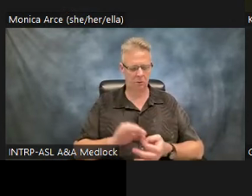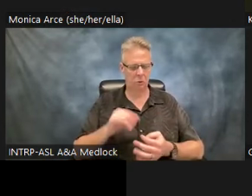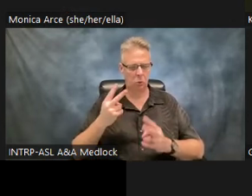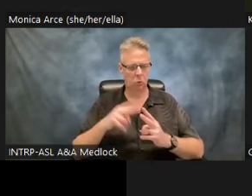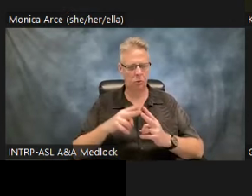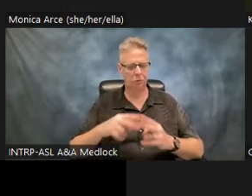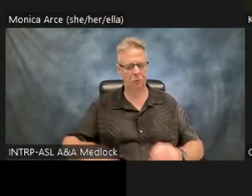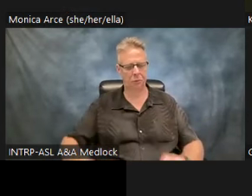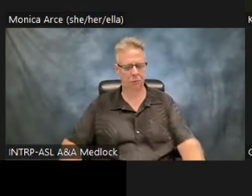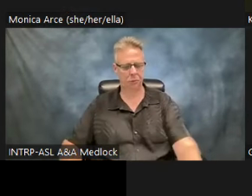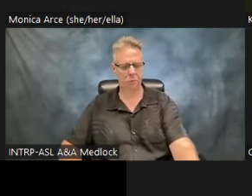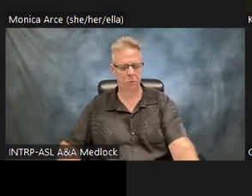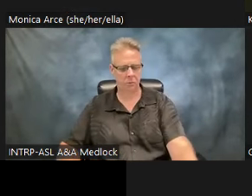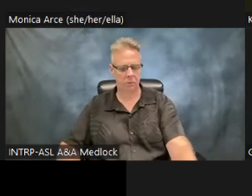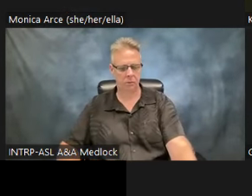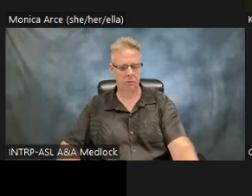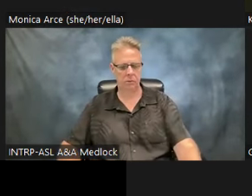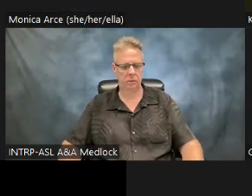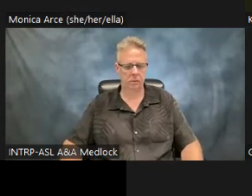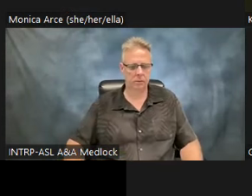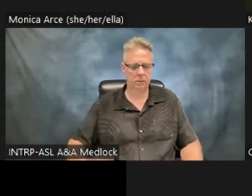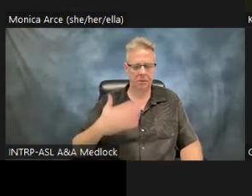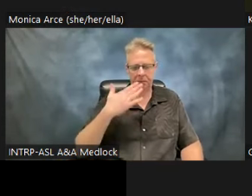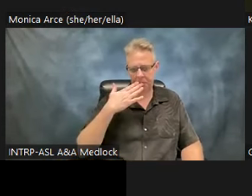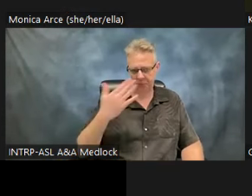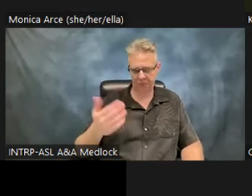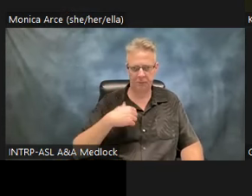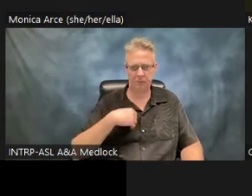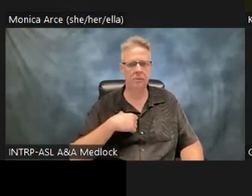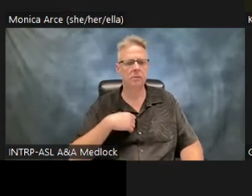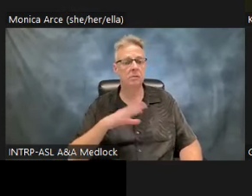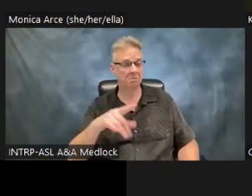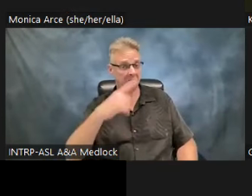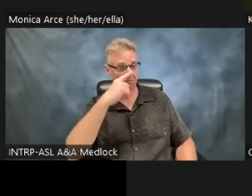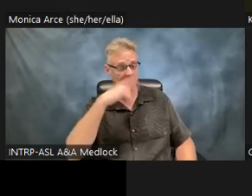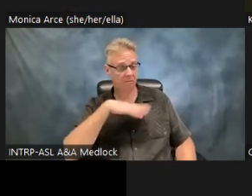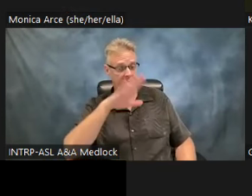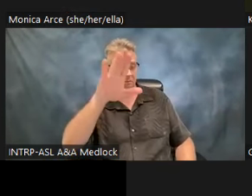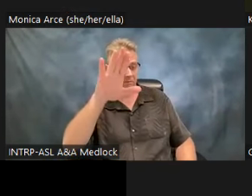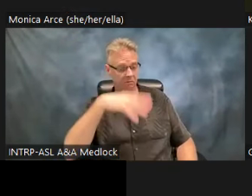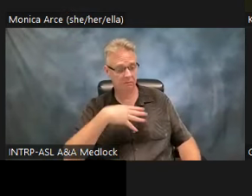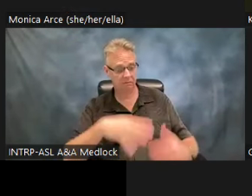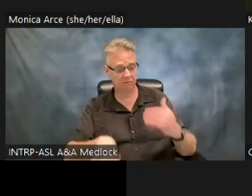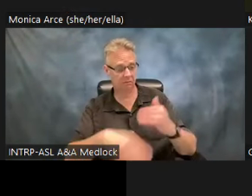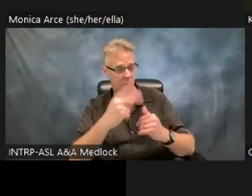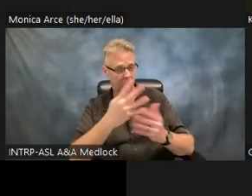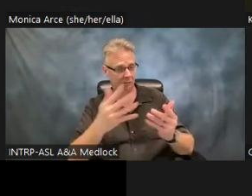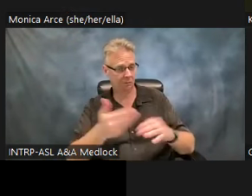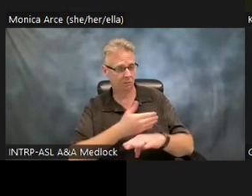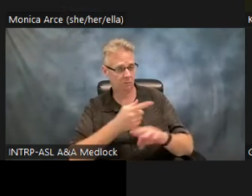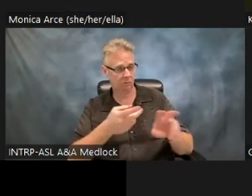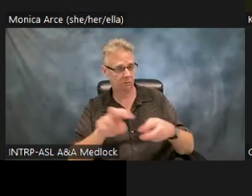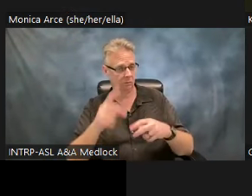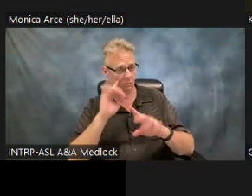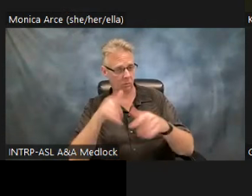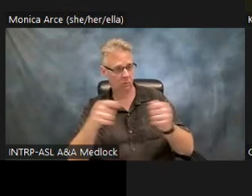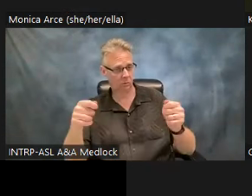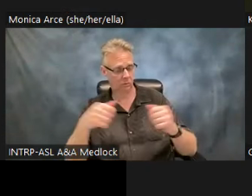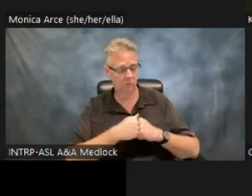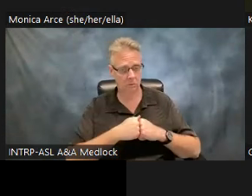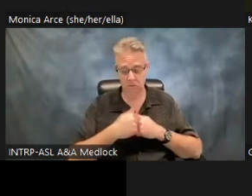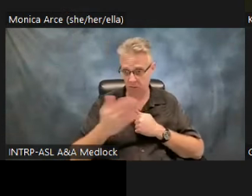things. Thank you. And if I could say two things really quick before you transition to the wrap up.